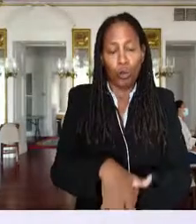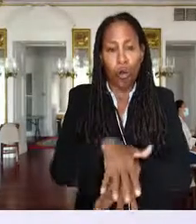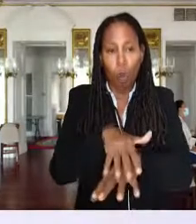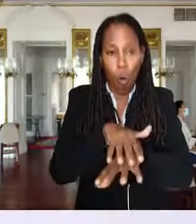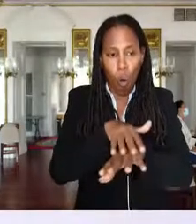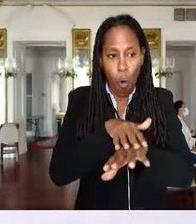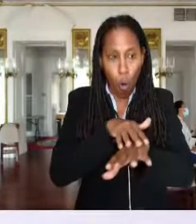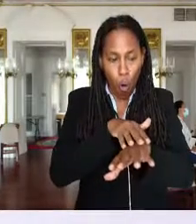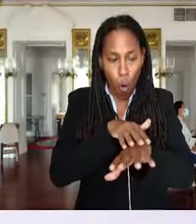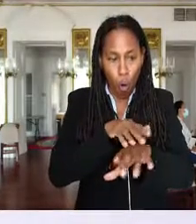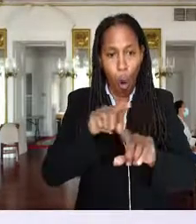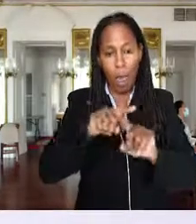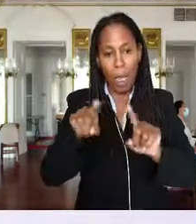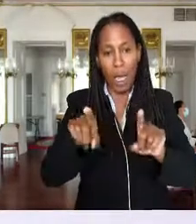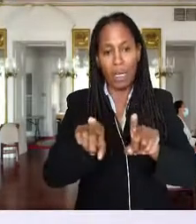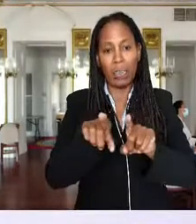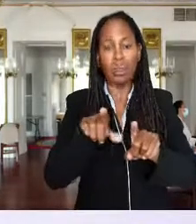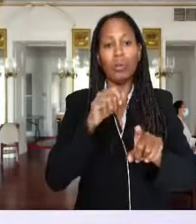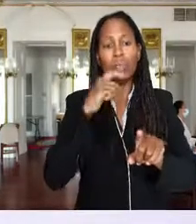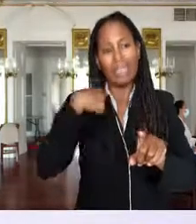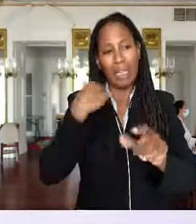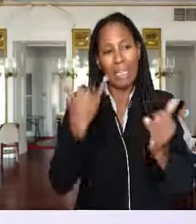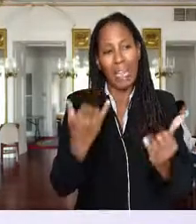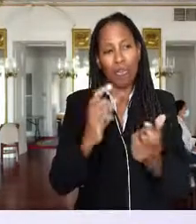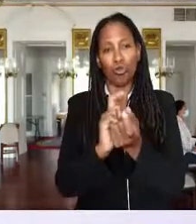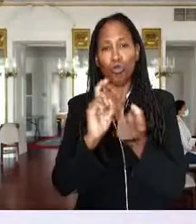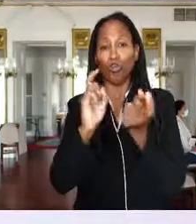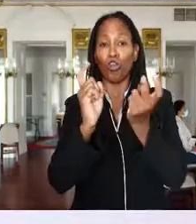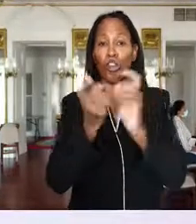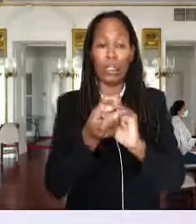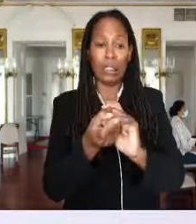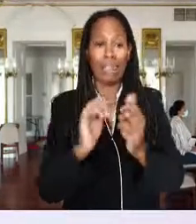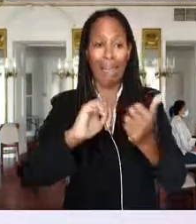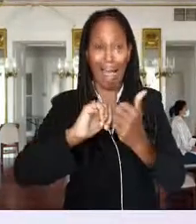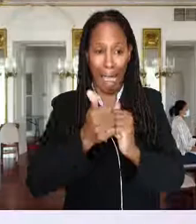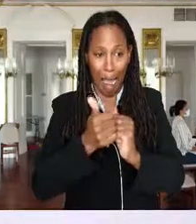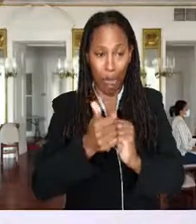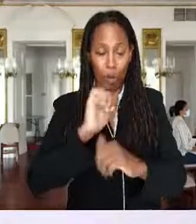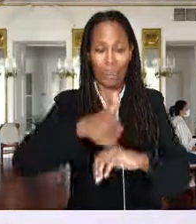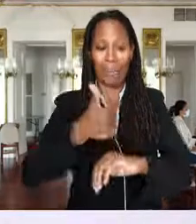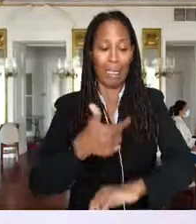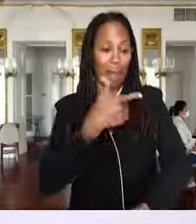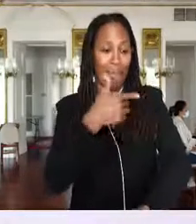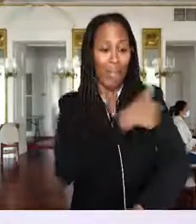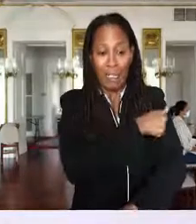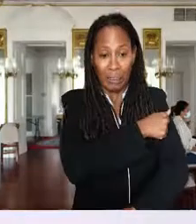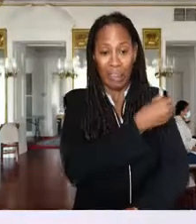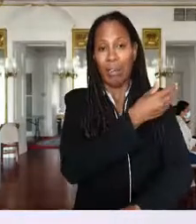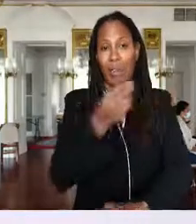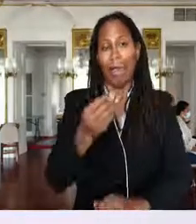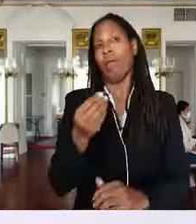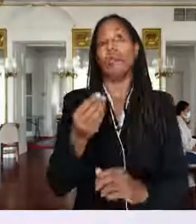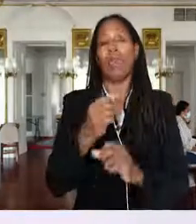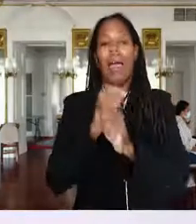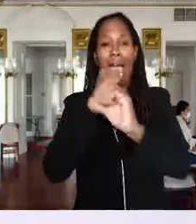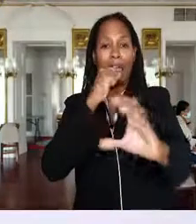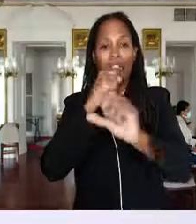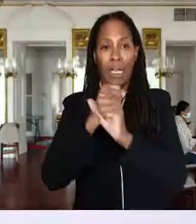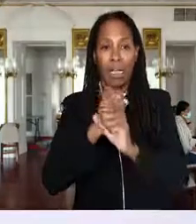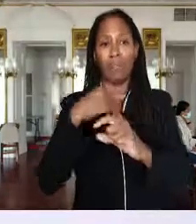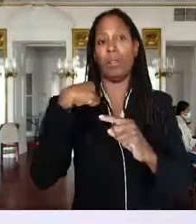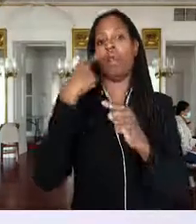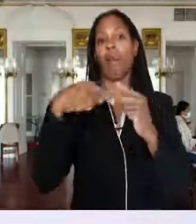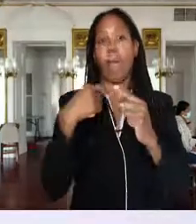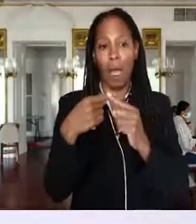only the vaccine structure, but a campaign in order to drive people for that. Once the winners